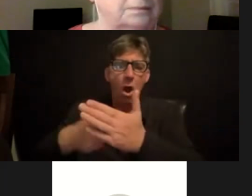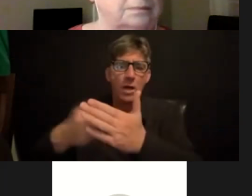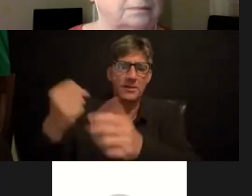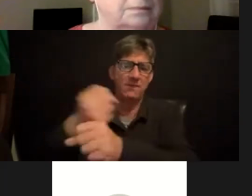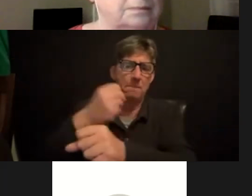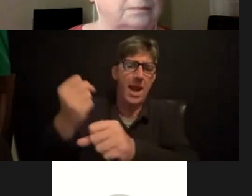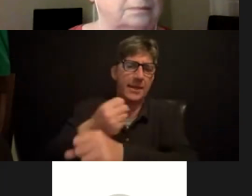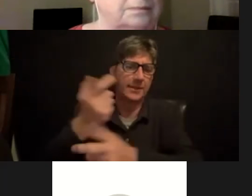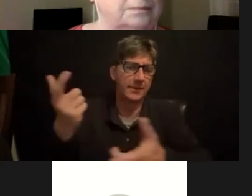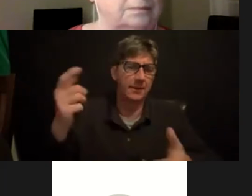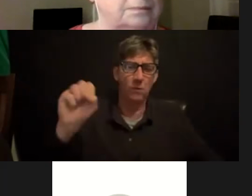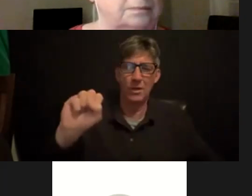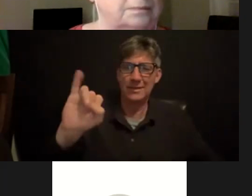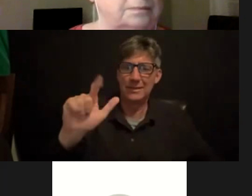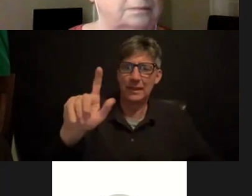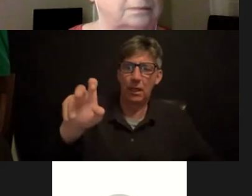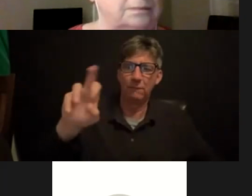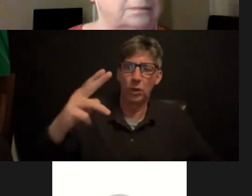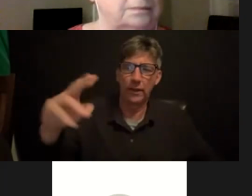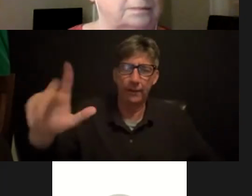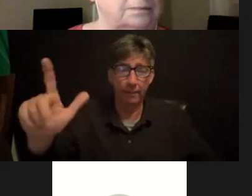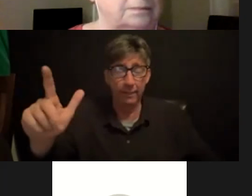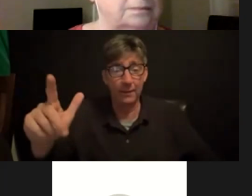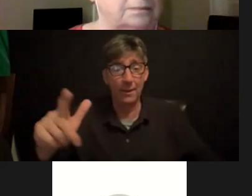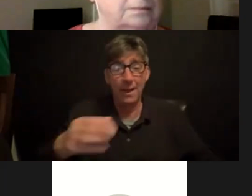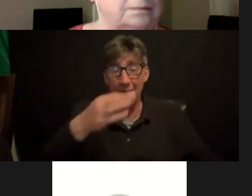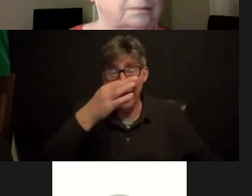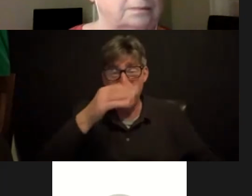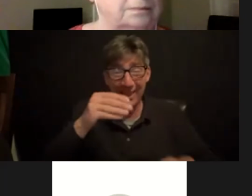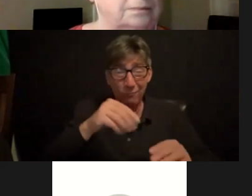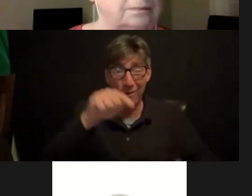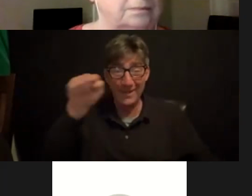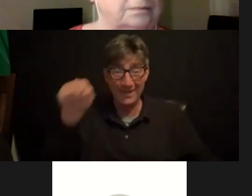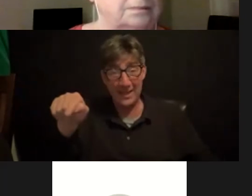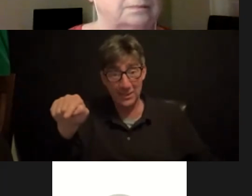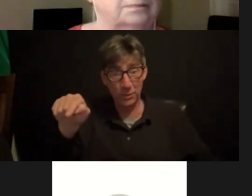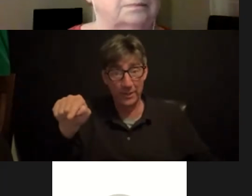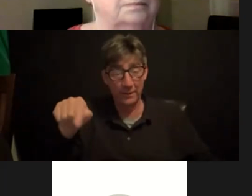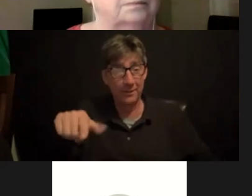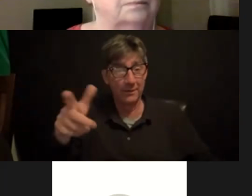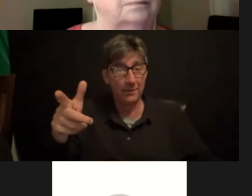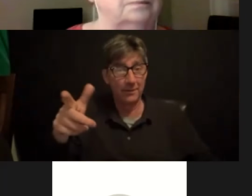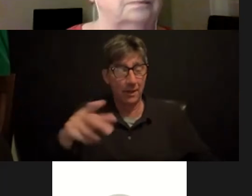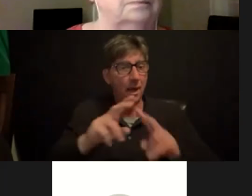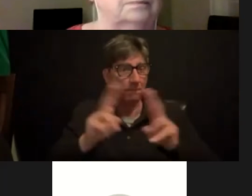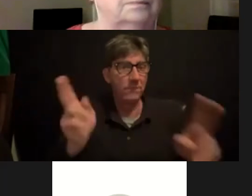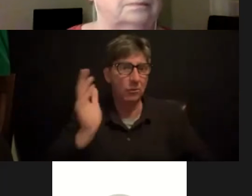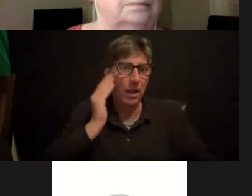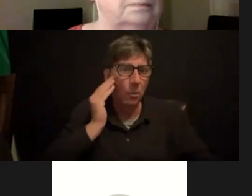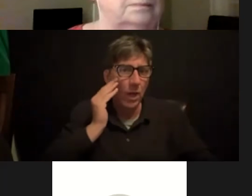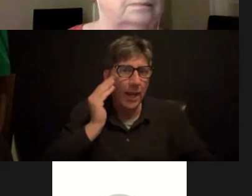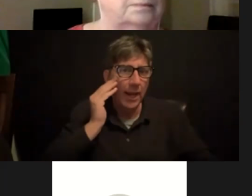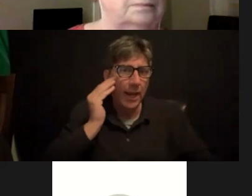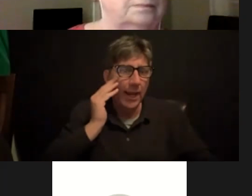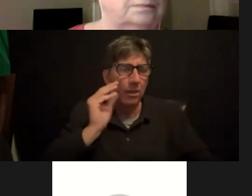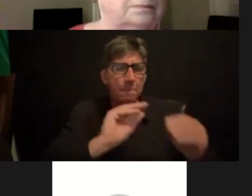Hill. I live right next to the Silver Hill station, and I'm very aware of most of the maintenance